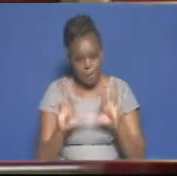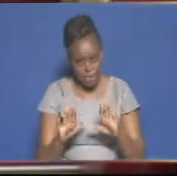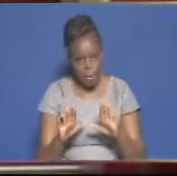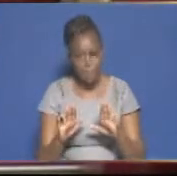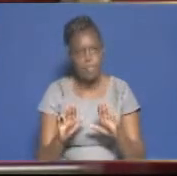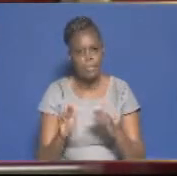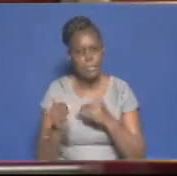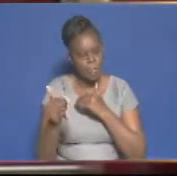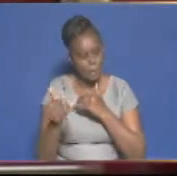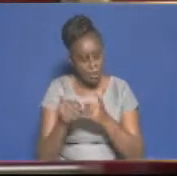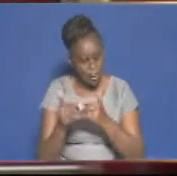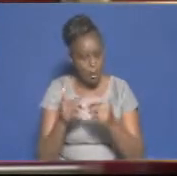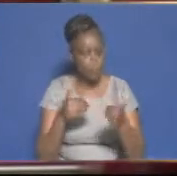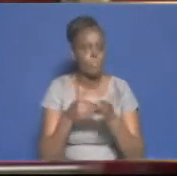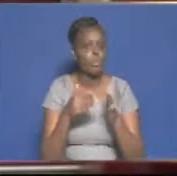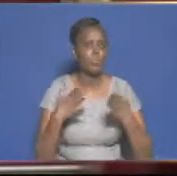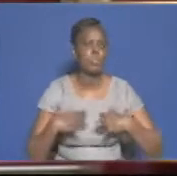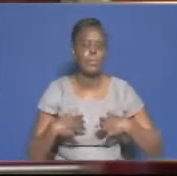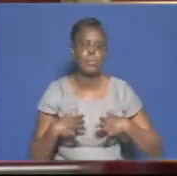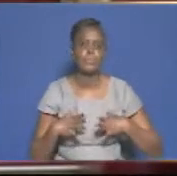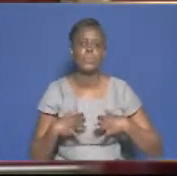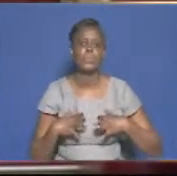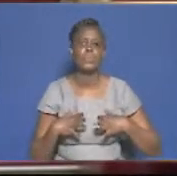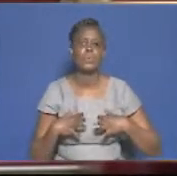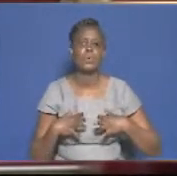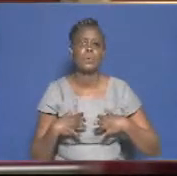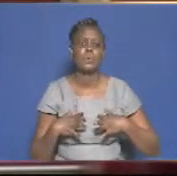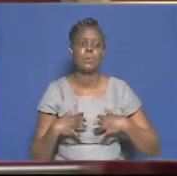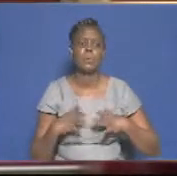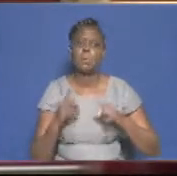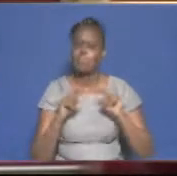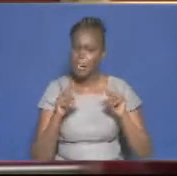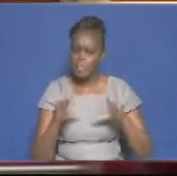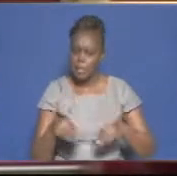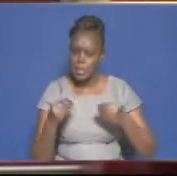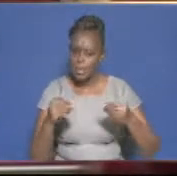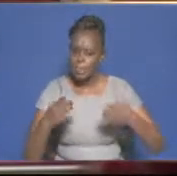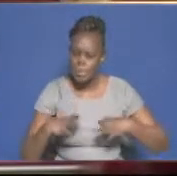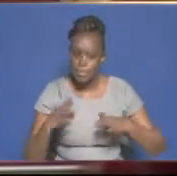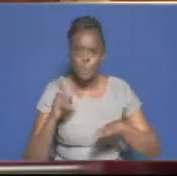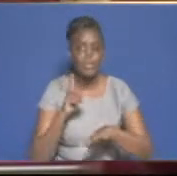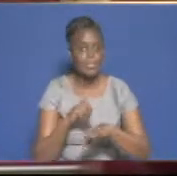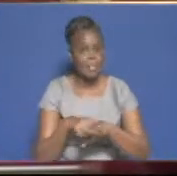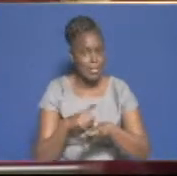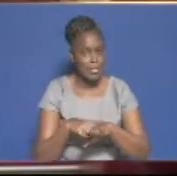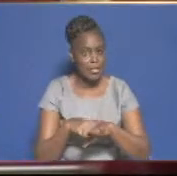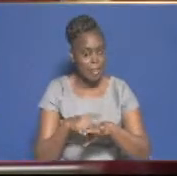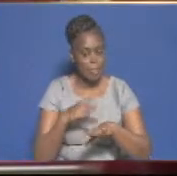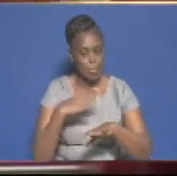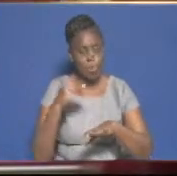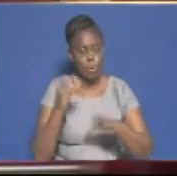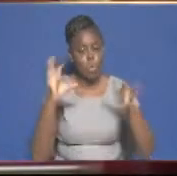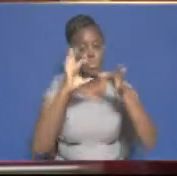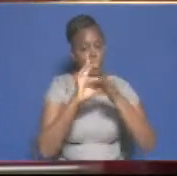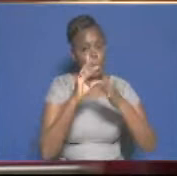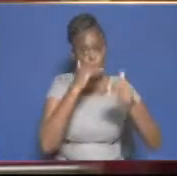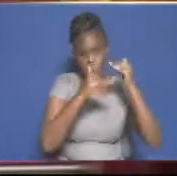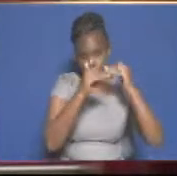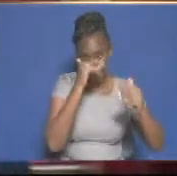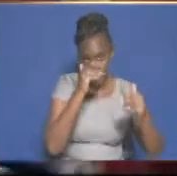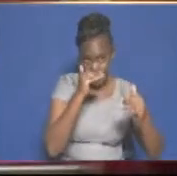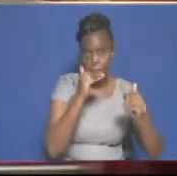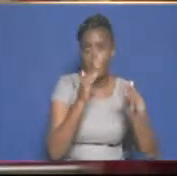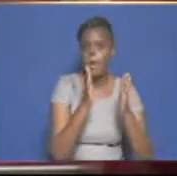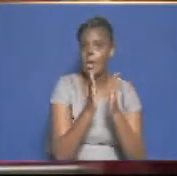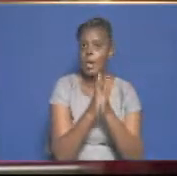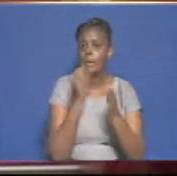almost doing it to block people. But can we give people time to go to university? And